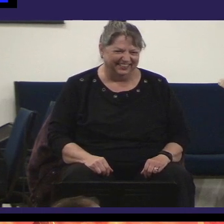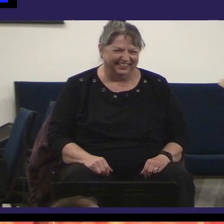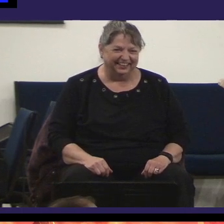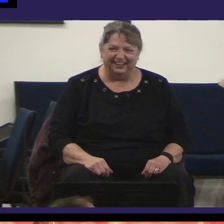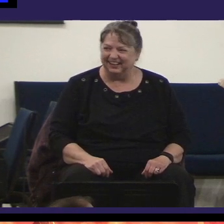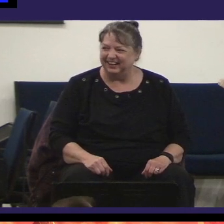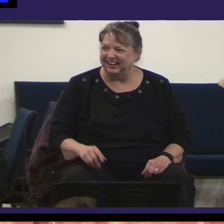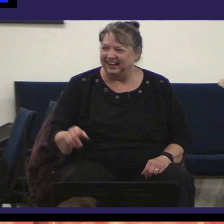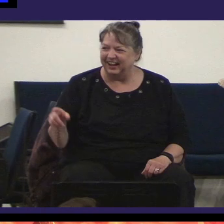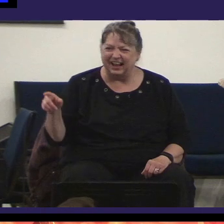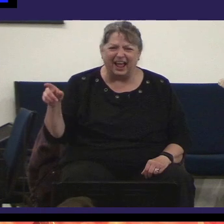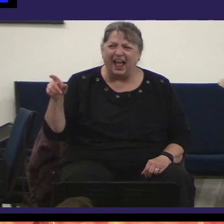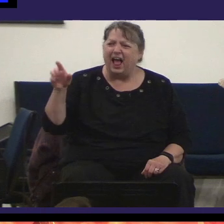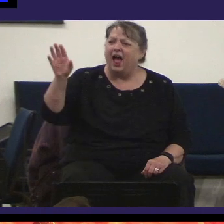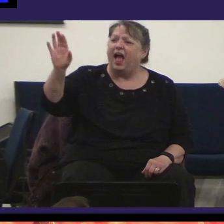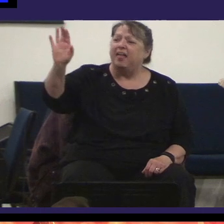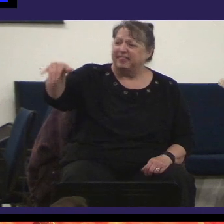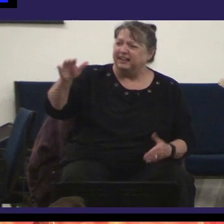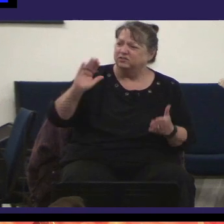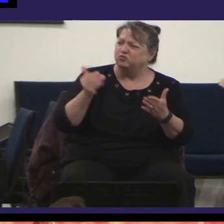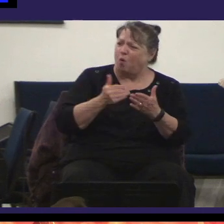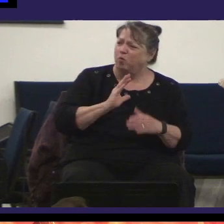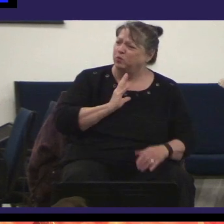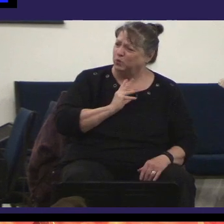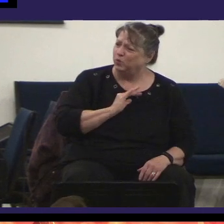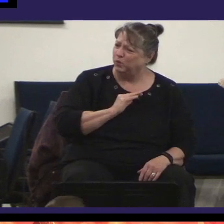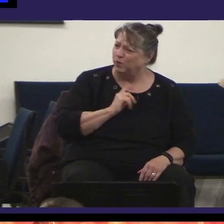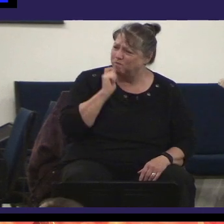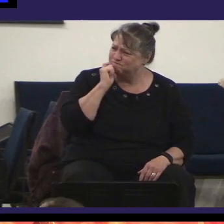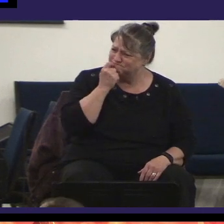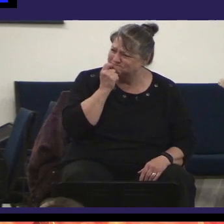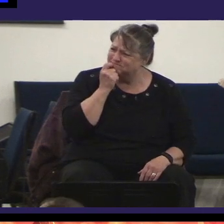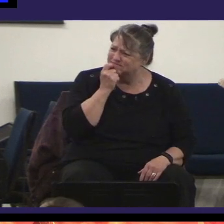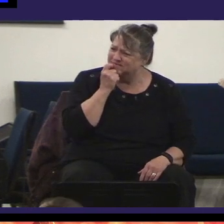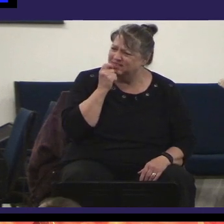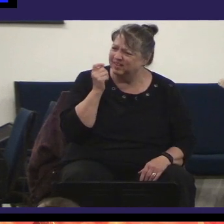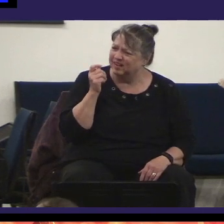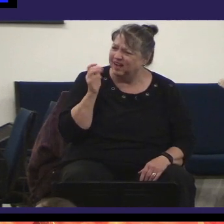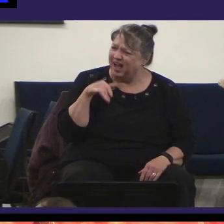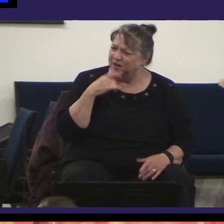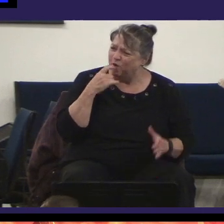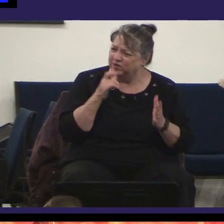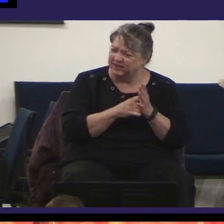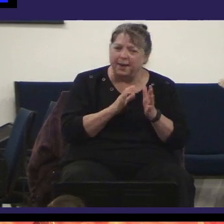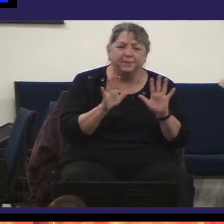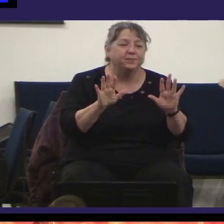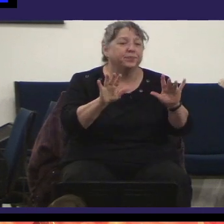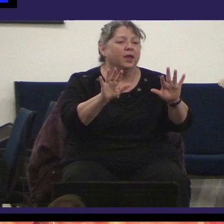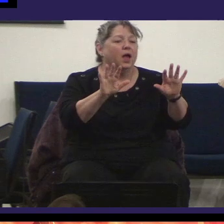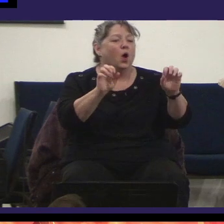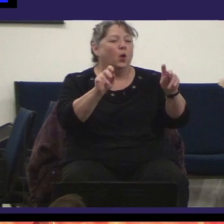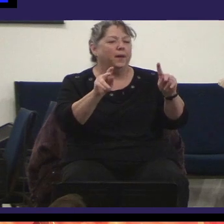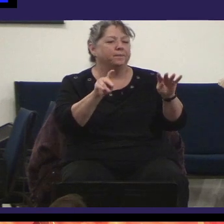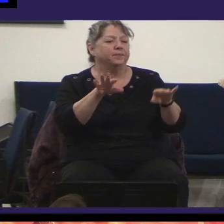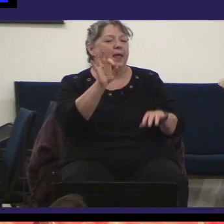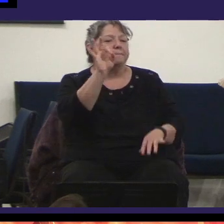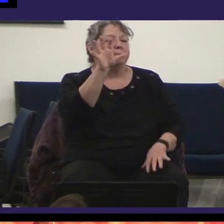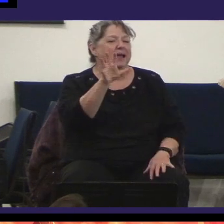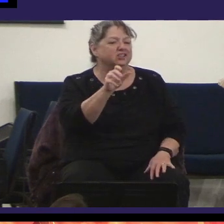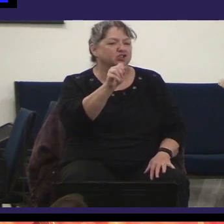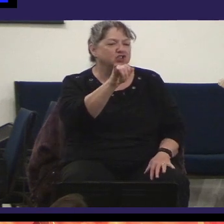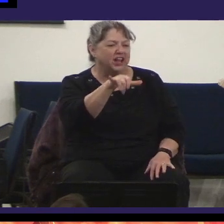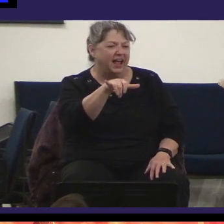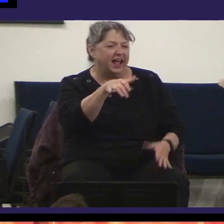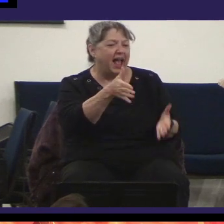that was a cool song, by the way. That really leads into, I noticed that too. Actually, Pastor Jay asked me